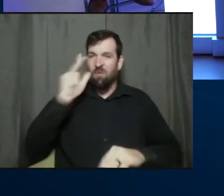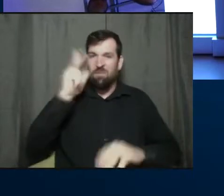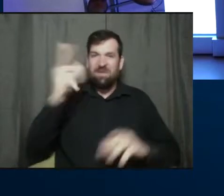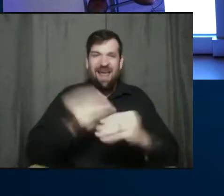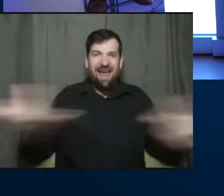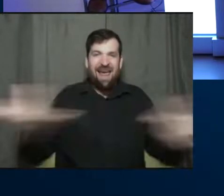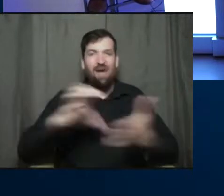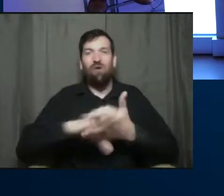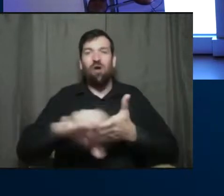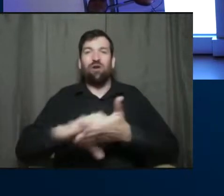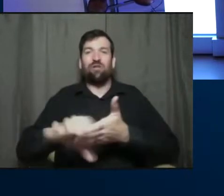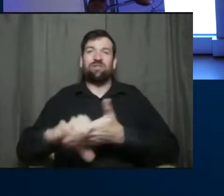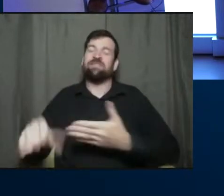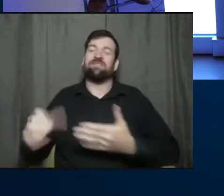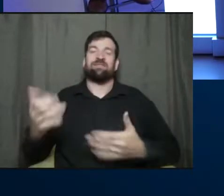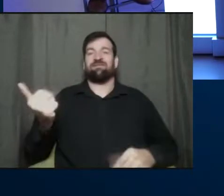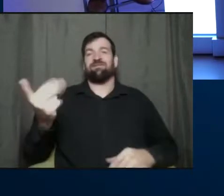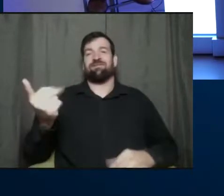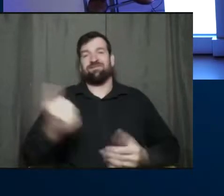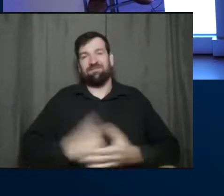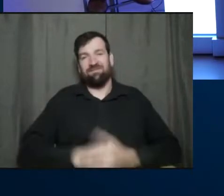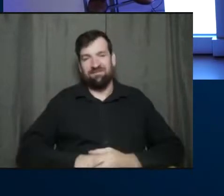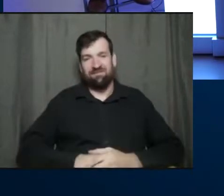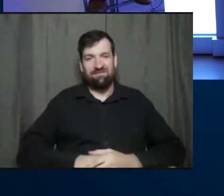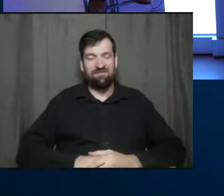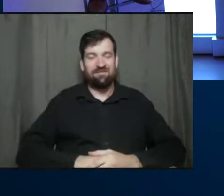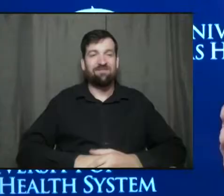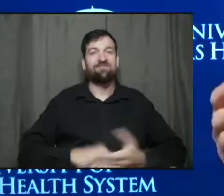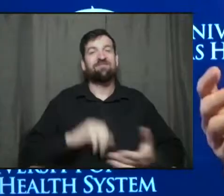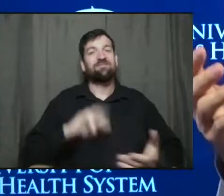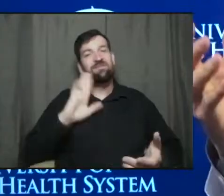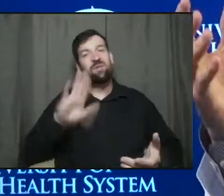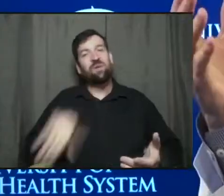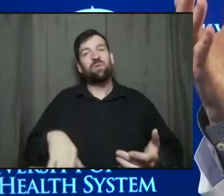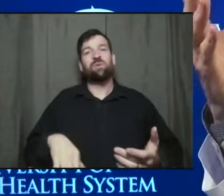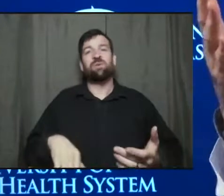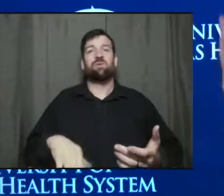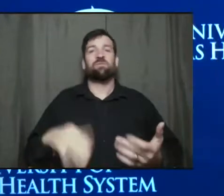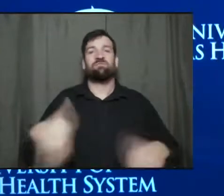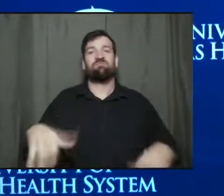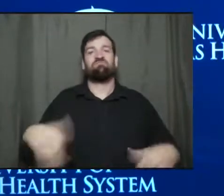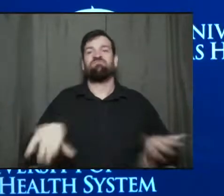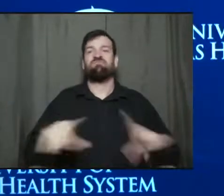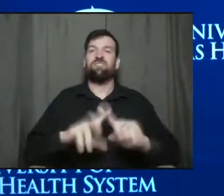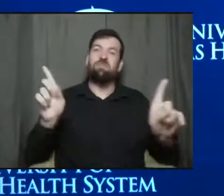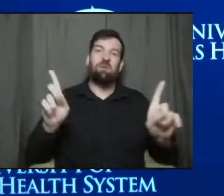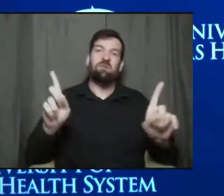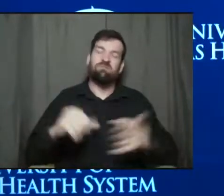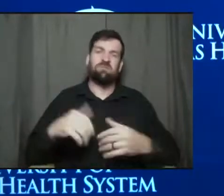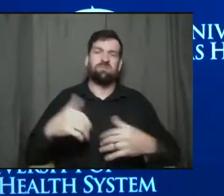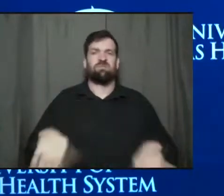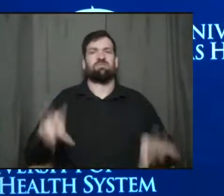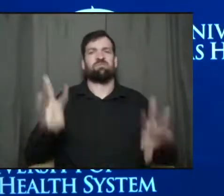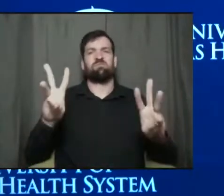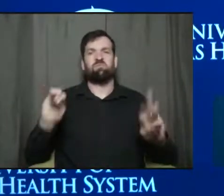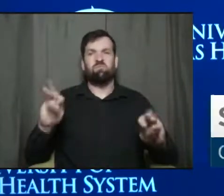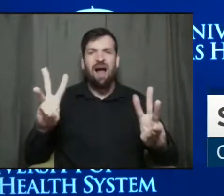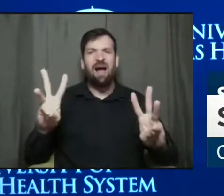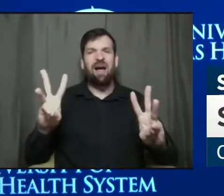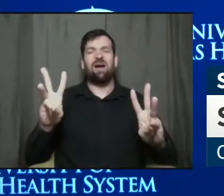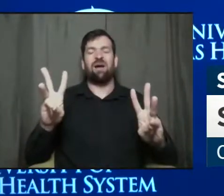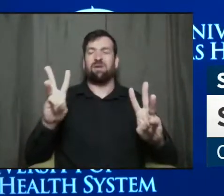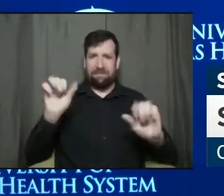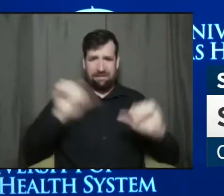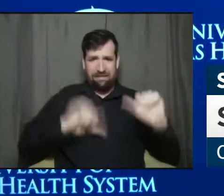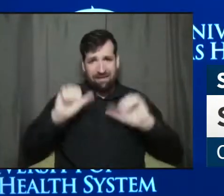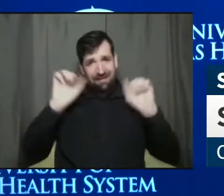He might be financial planners. You know, it is just so different. And I think, wow, this is what science can do if we